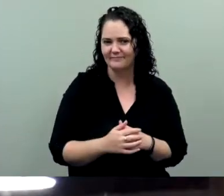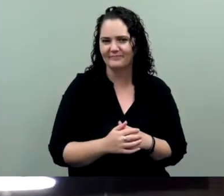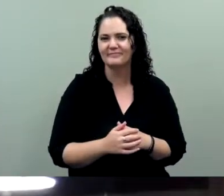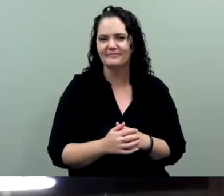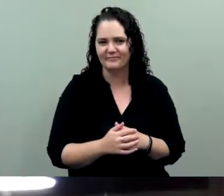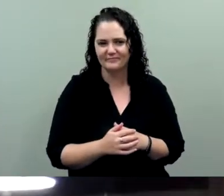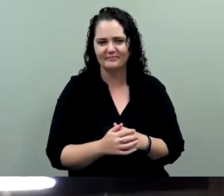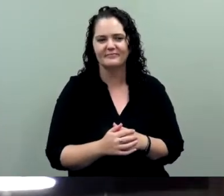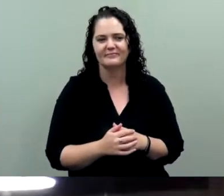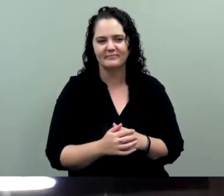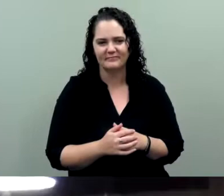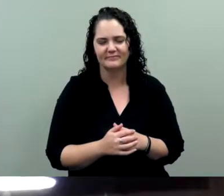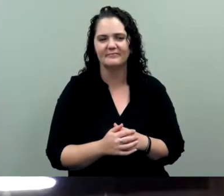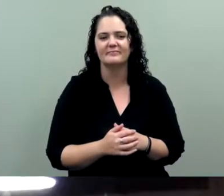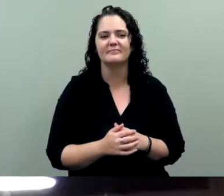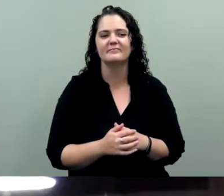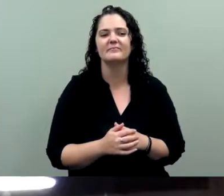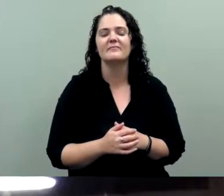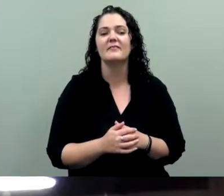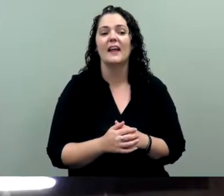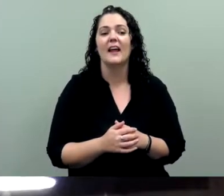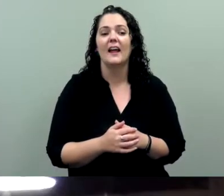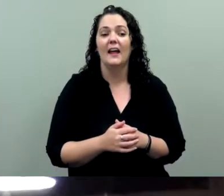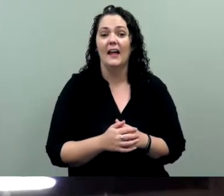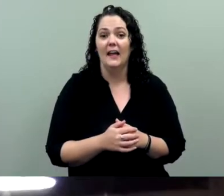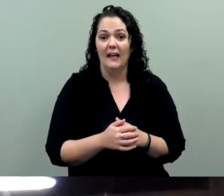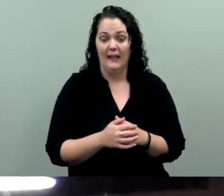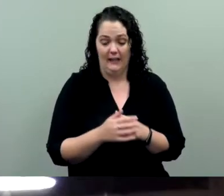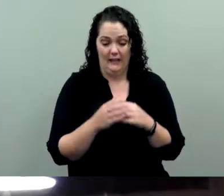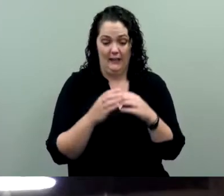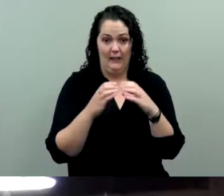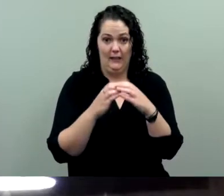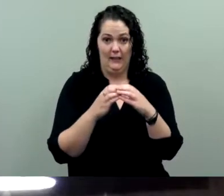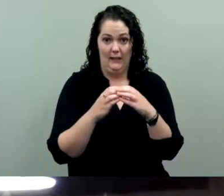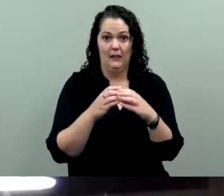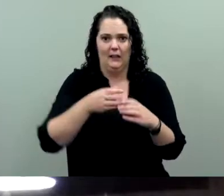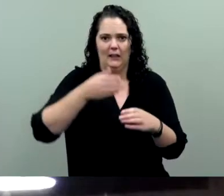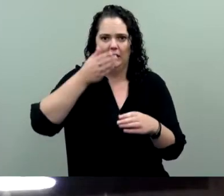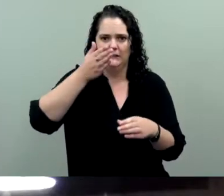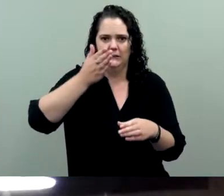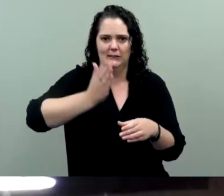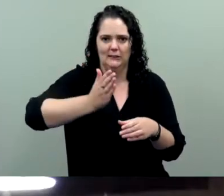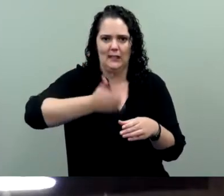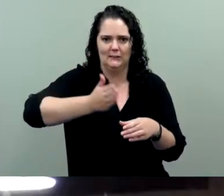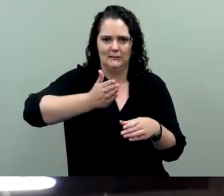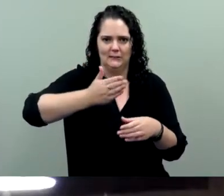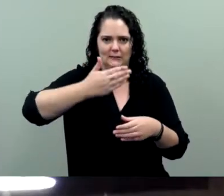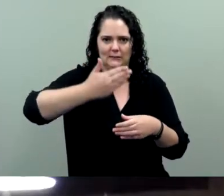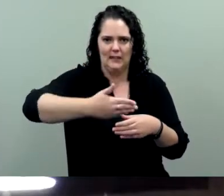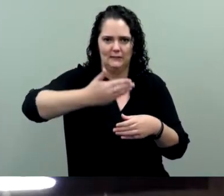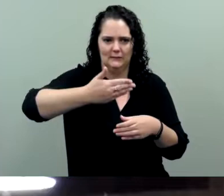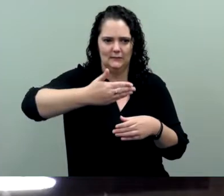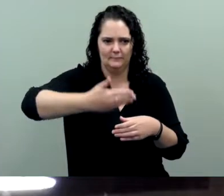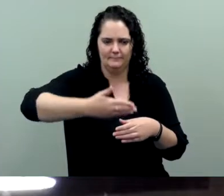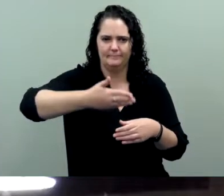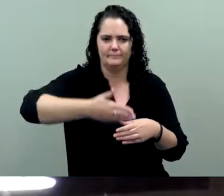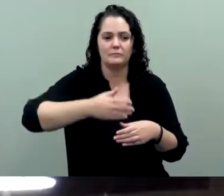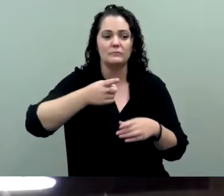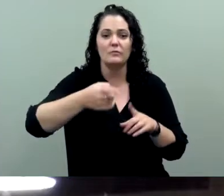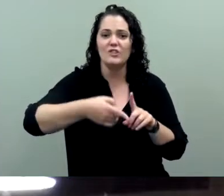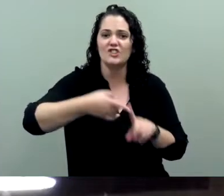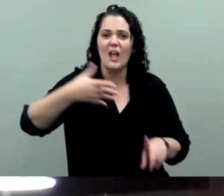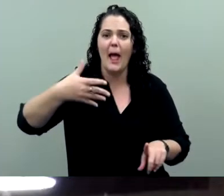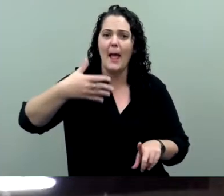that, what you're gonna have to do there is then cut it, all right? And it will cut relatively easily on a cutting board with a sharp knife,